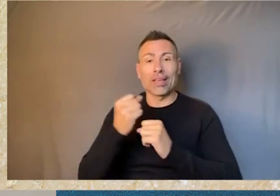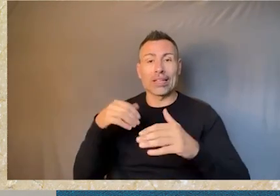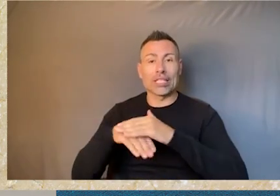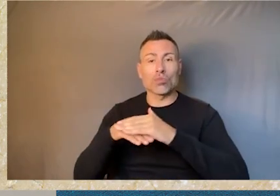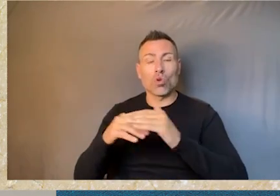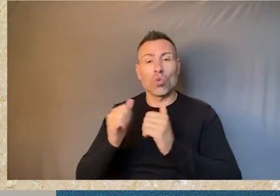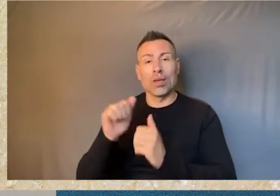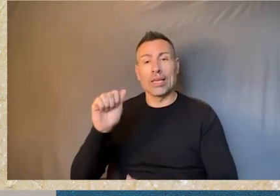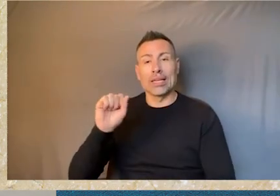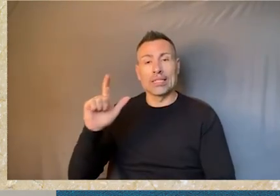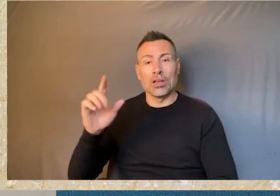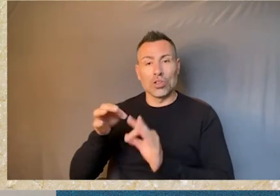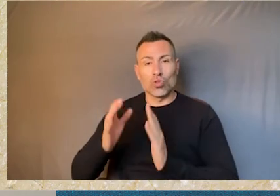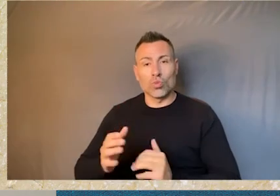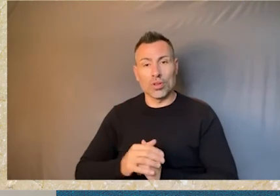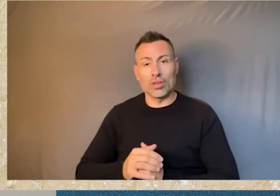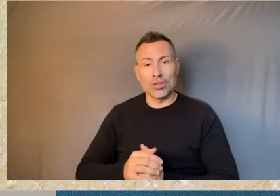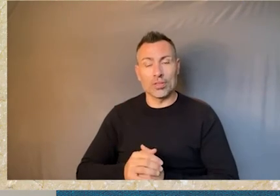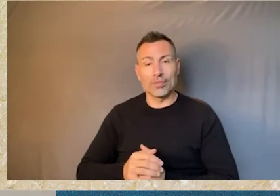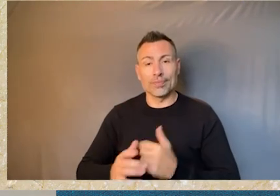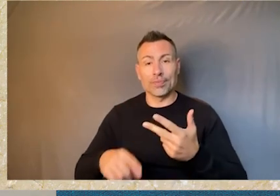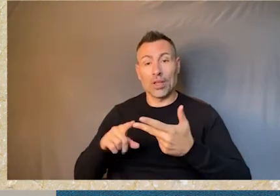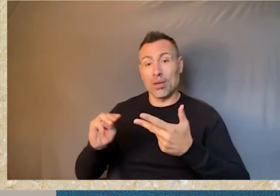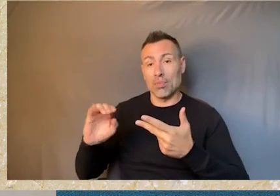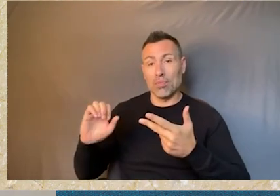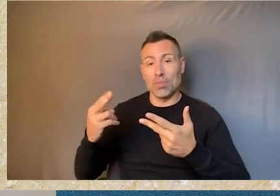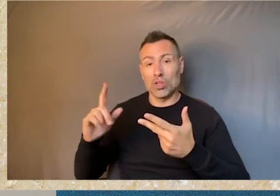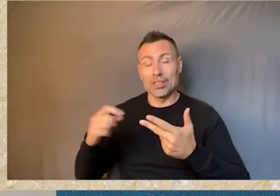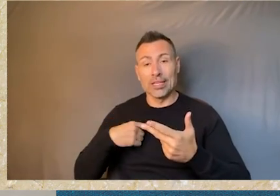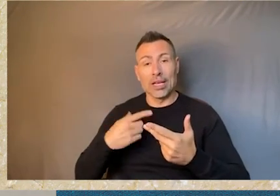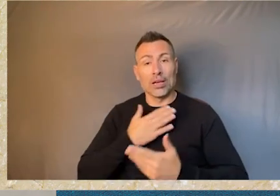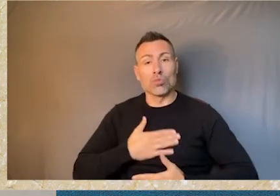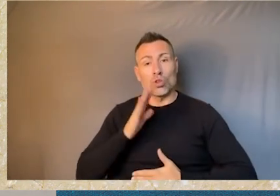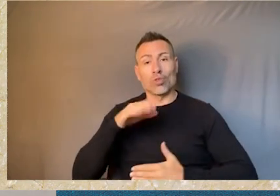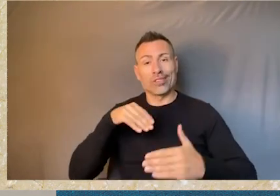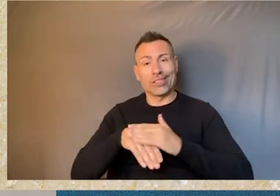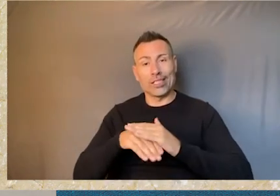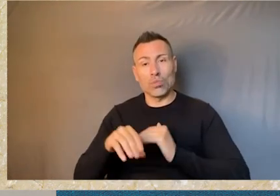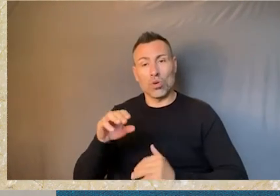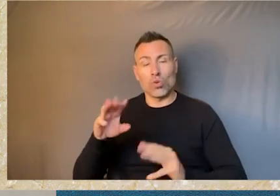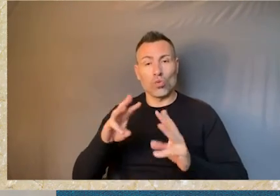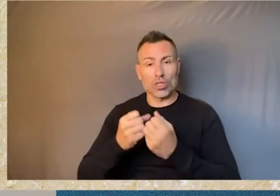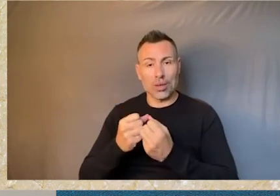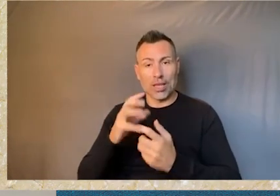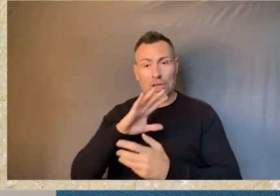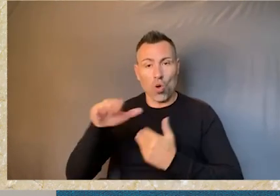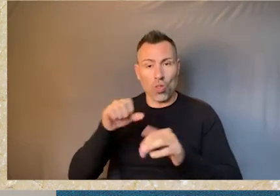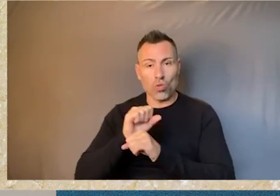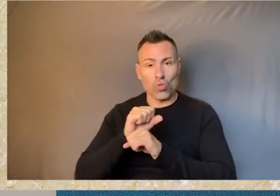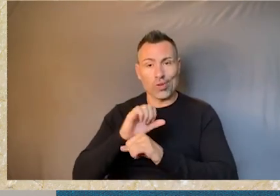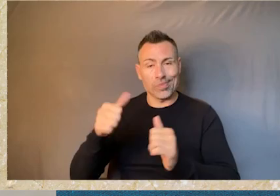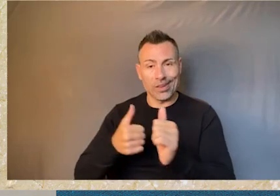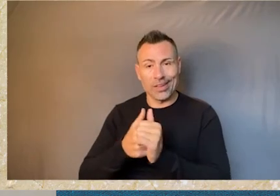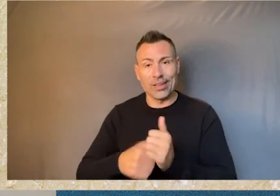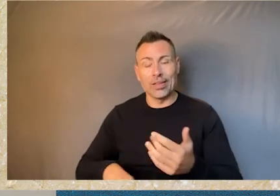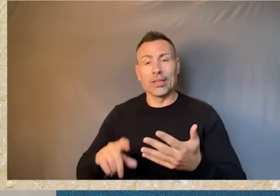interpreters. Michelle says, I appreciate your accessible webinars and the work that goes into it. Thank you. Stephanie,